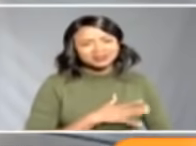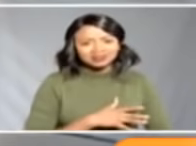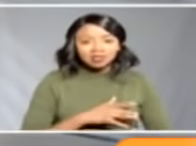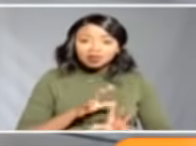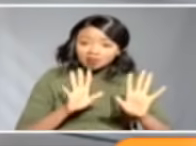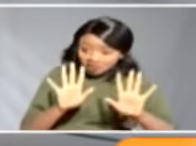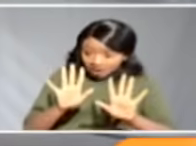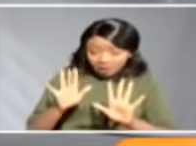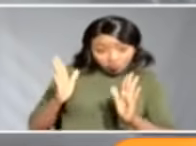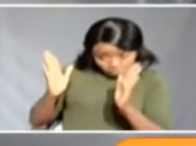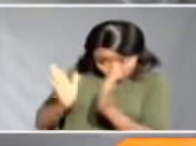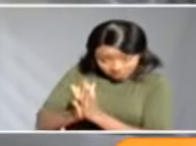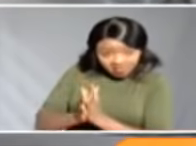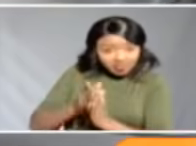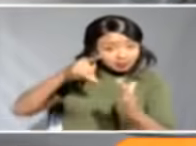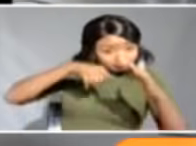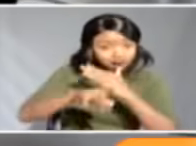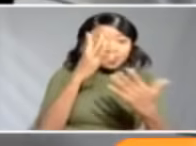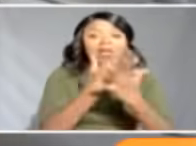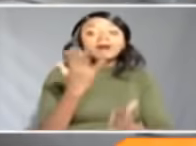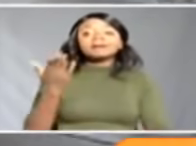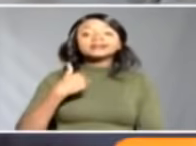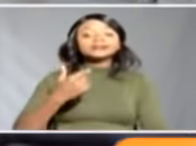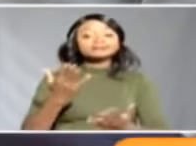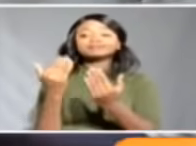hizo tunandamana na wewe. Wete mikono.